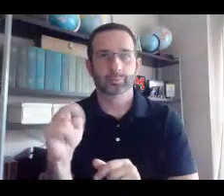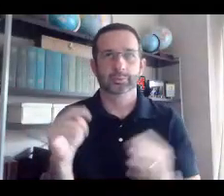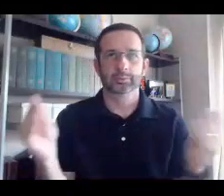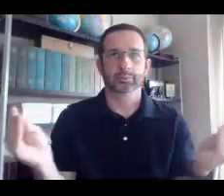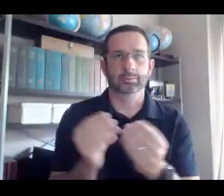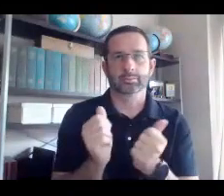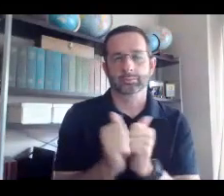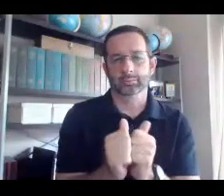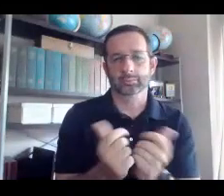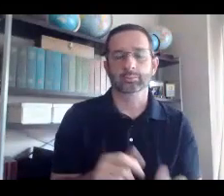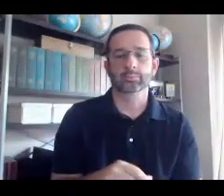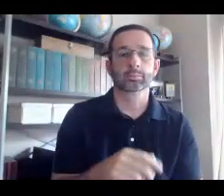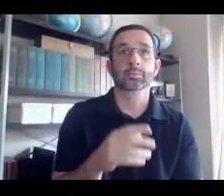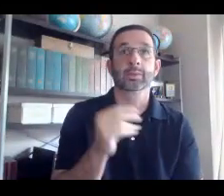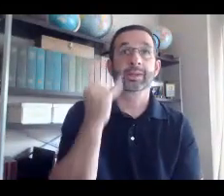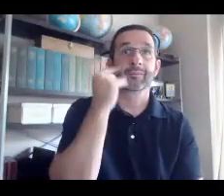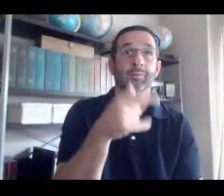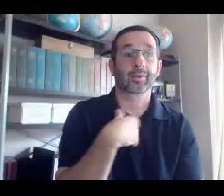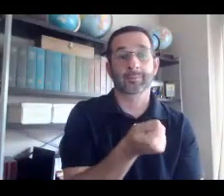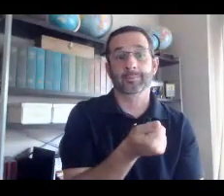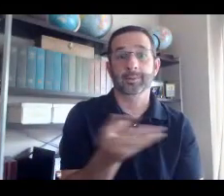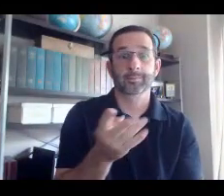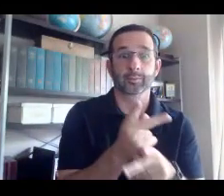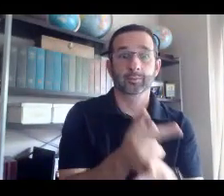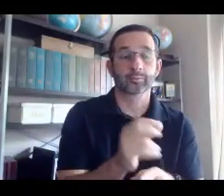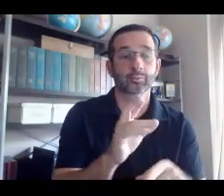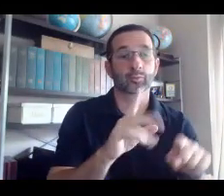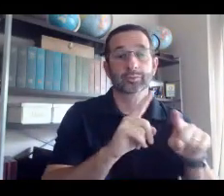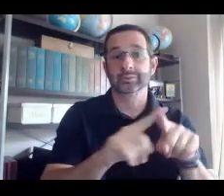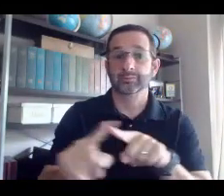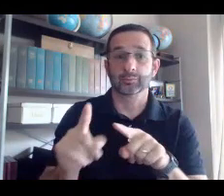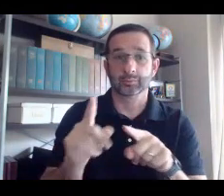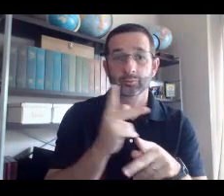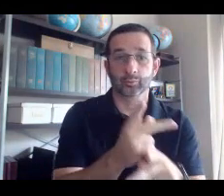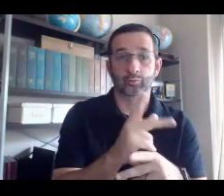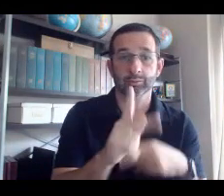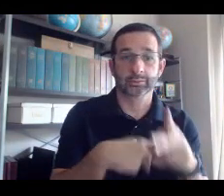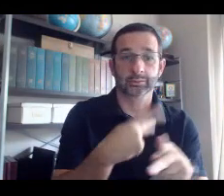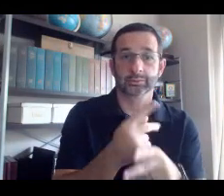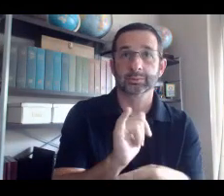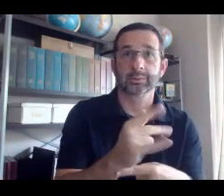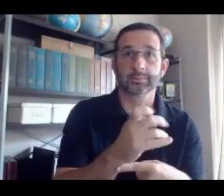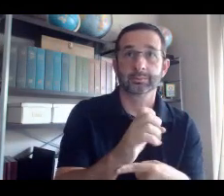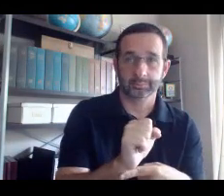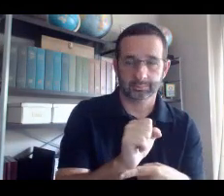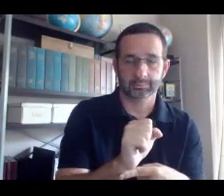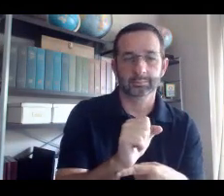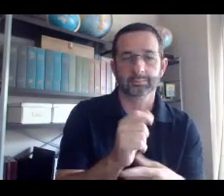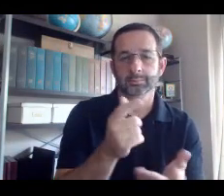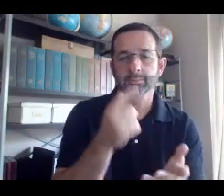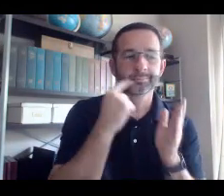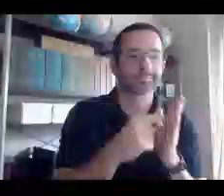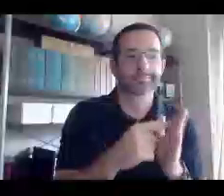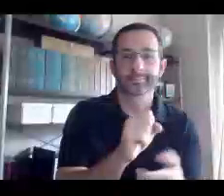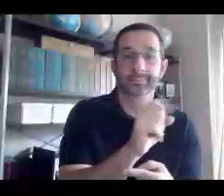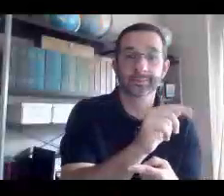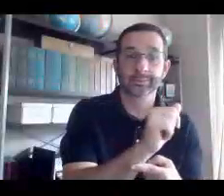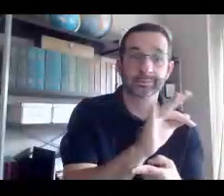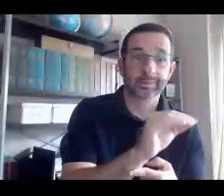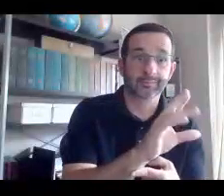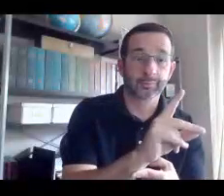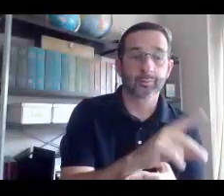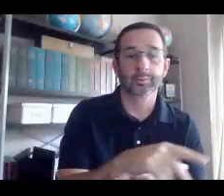updated balance may be on a separate screen. However, again, you can upload those together. If you have multiple loans or multiple different types